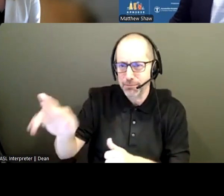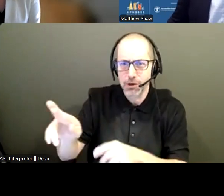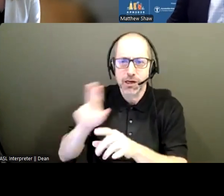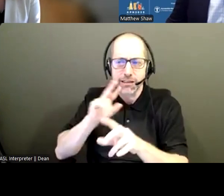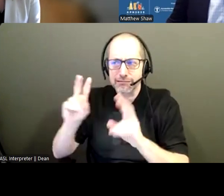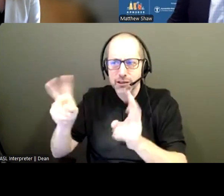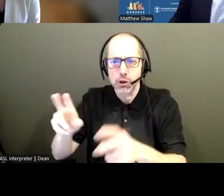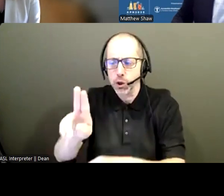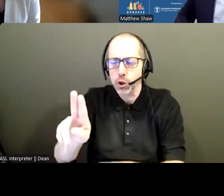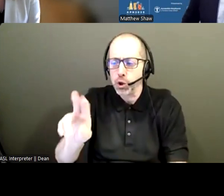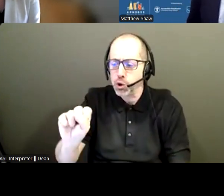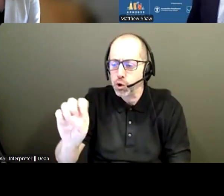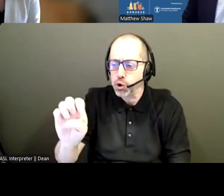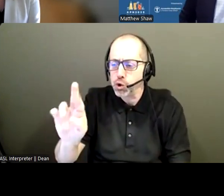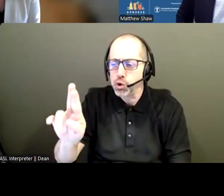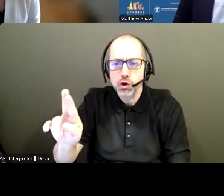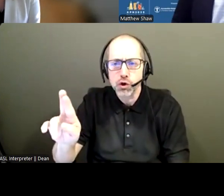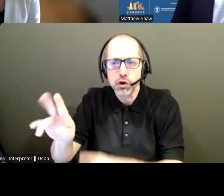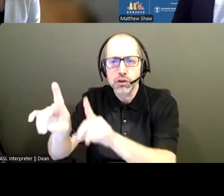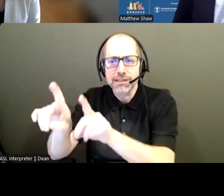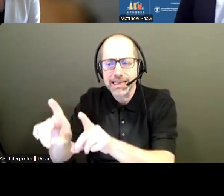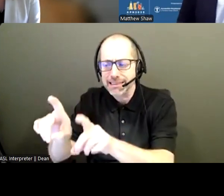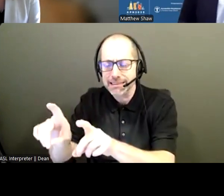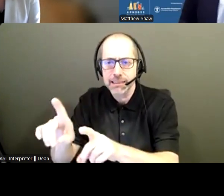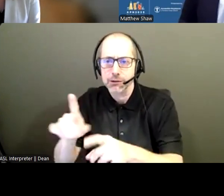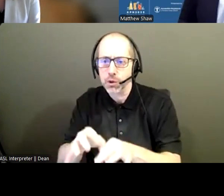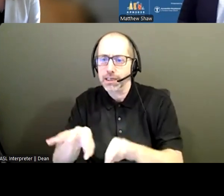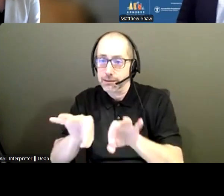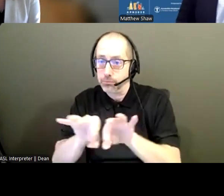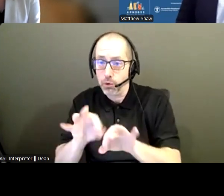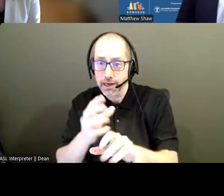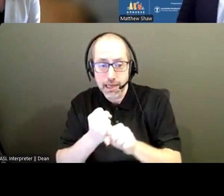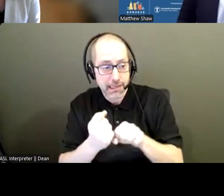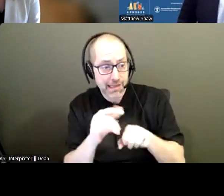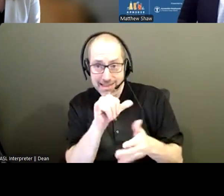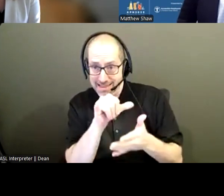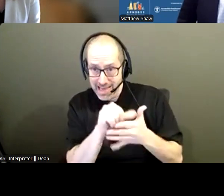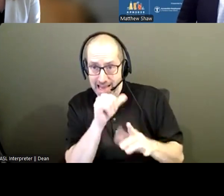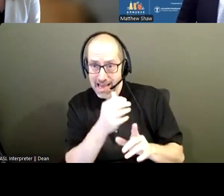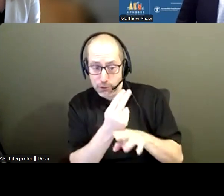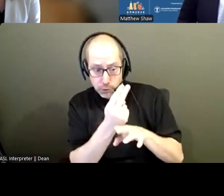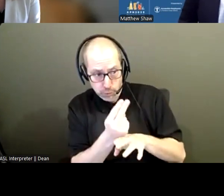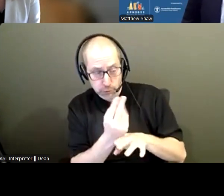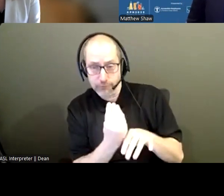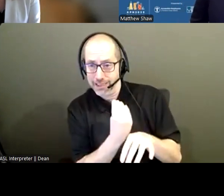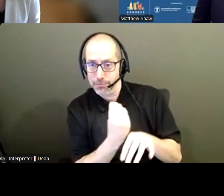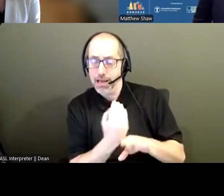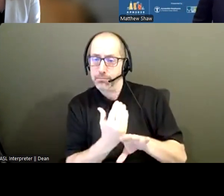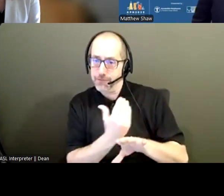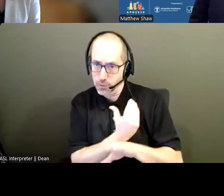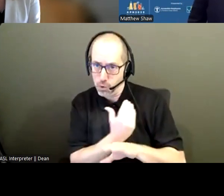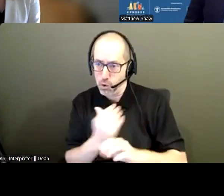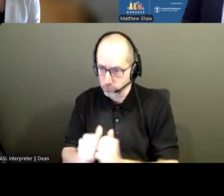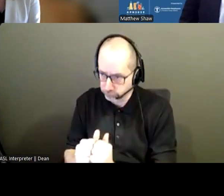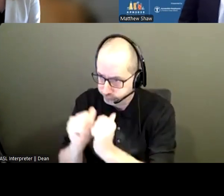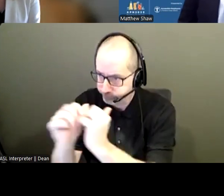testing. Is so important, getting that feedback before you launch. Yeah, definitely. I think that's a really important point,